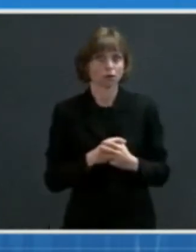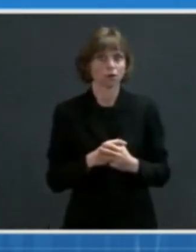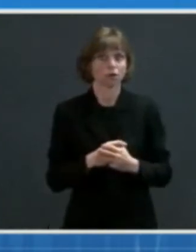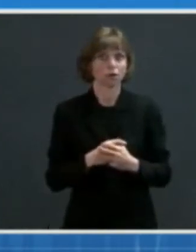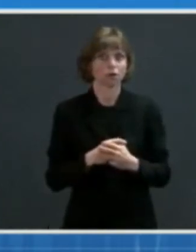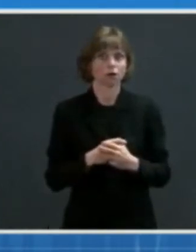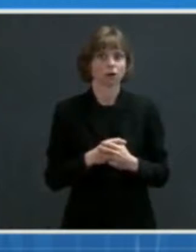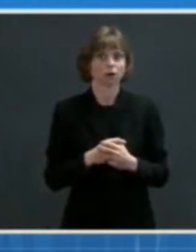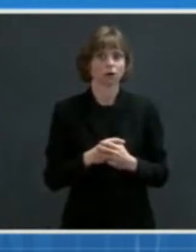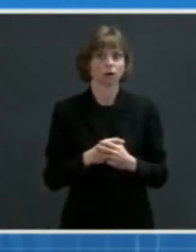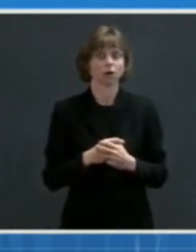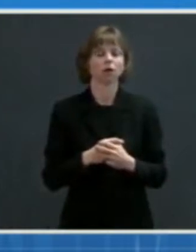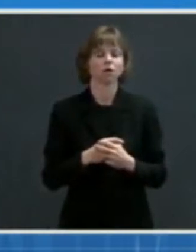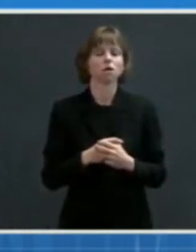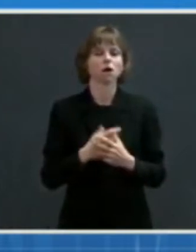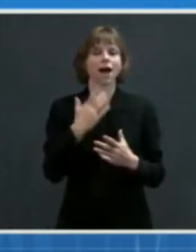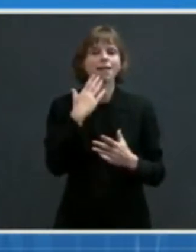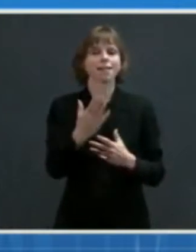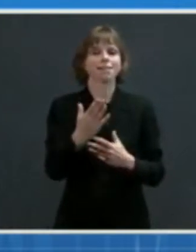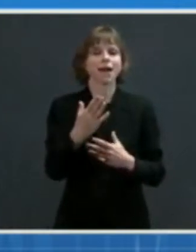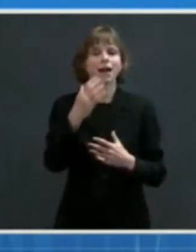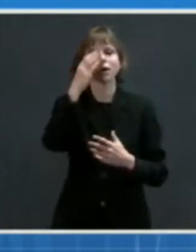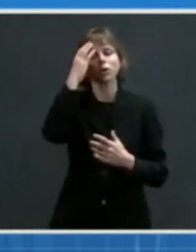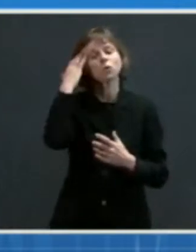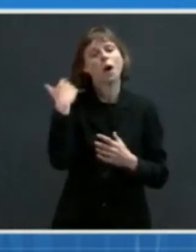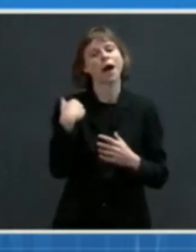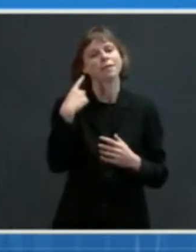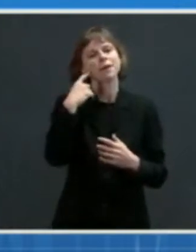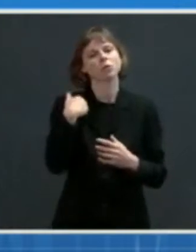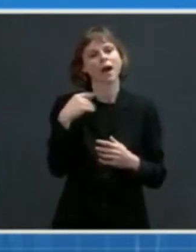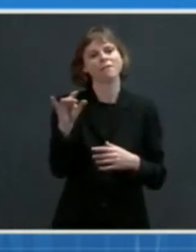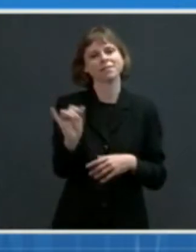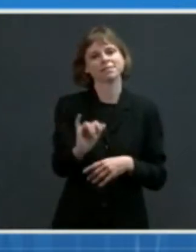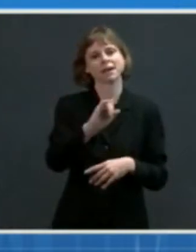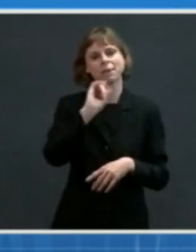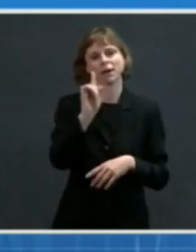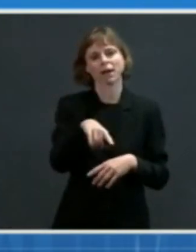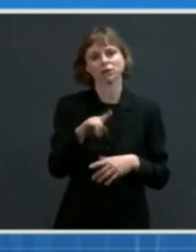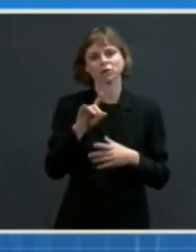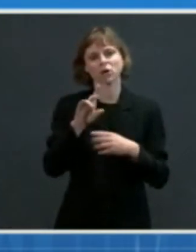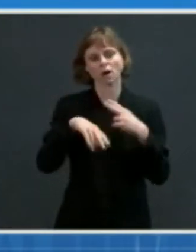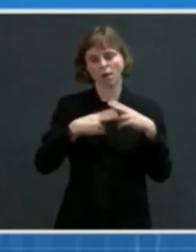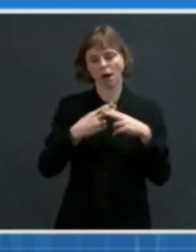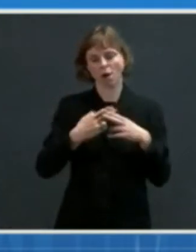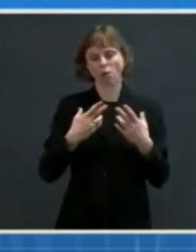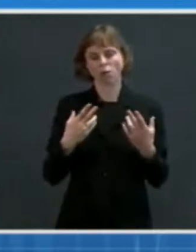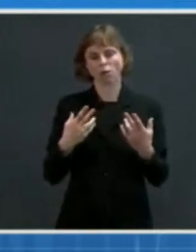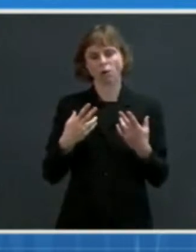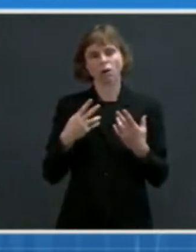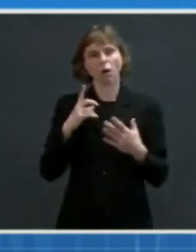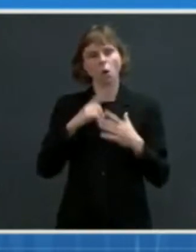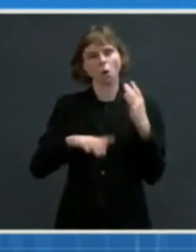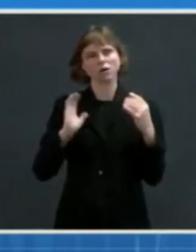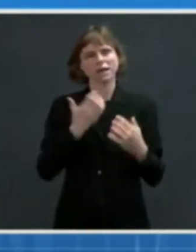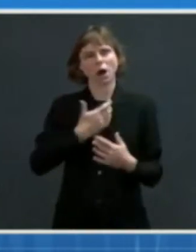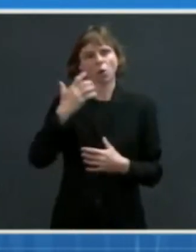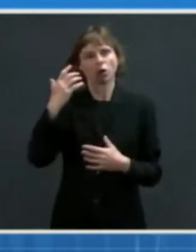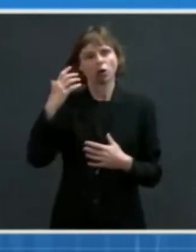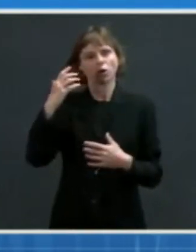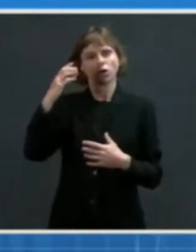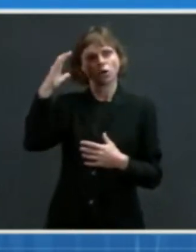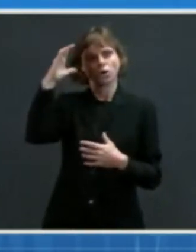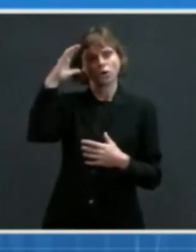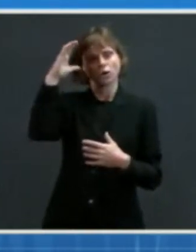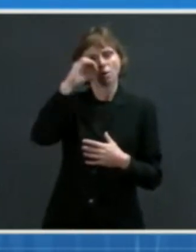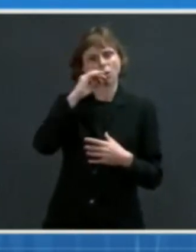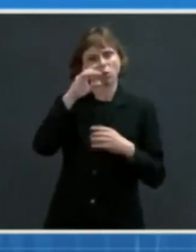Thank you, Kristen. I think we have the same answer with regard to what our view on masks and what the president